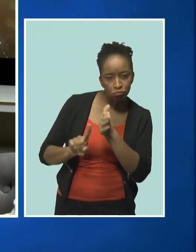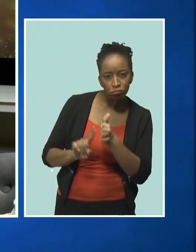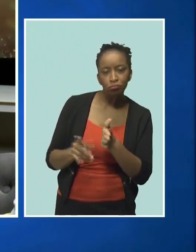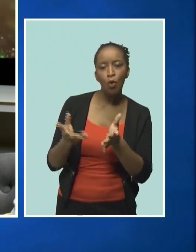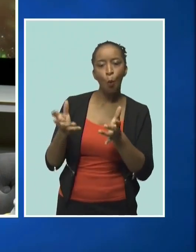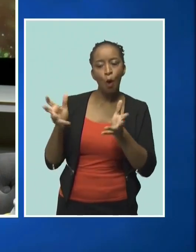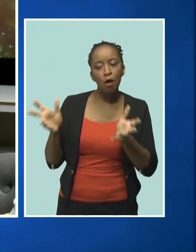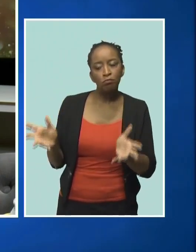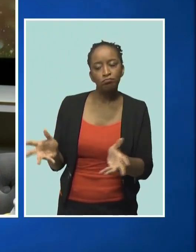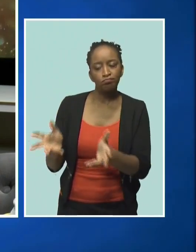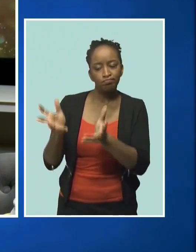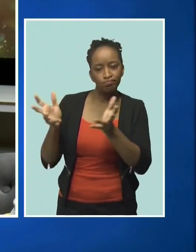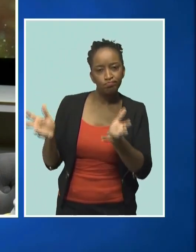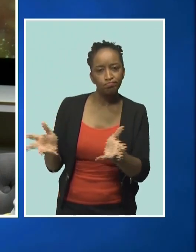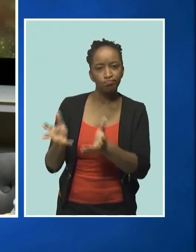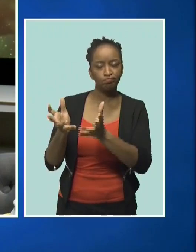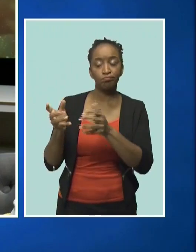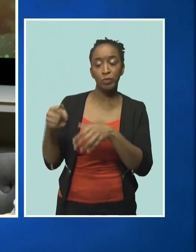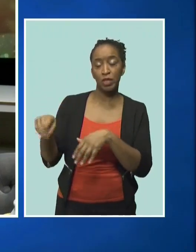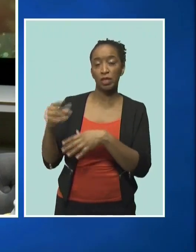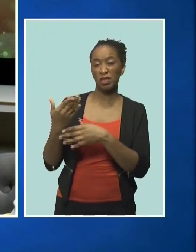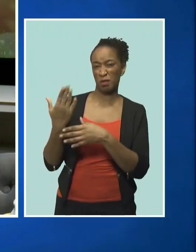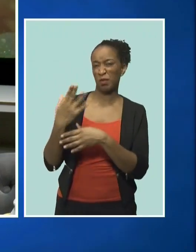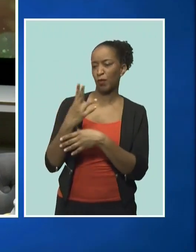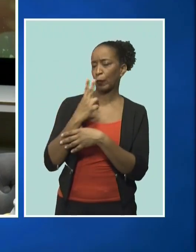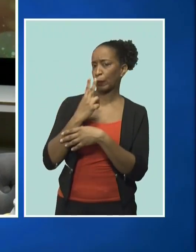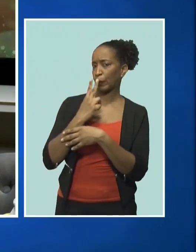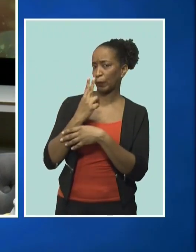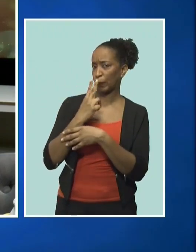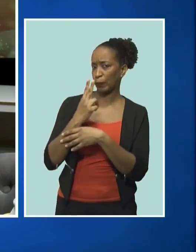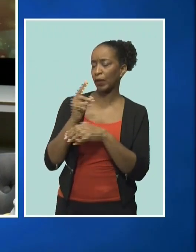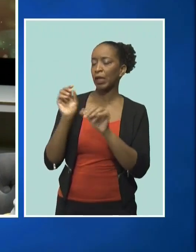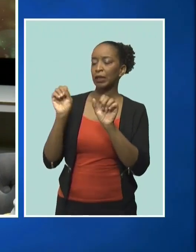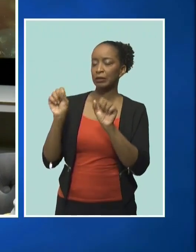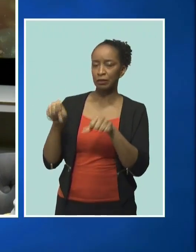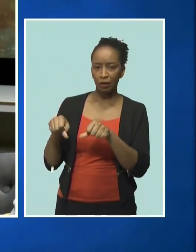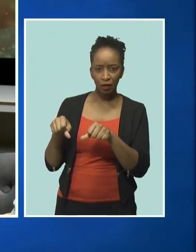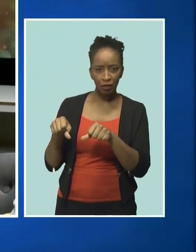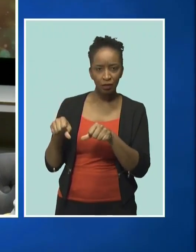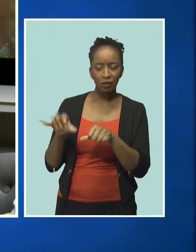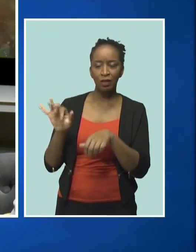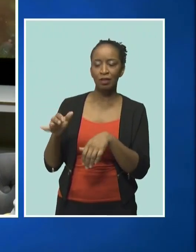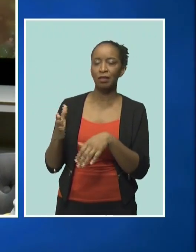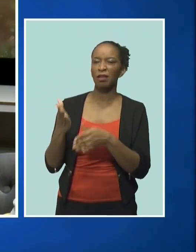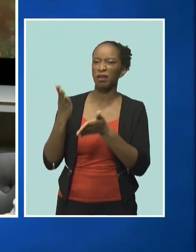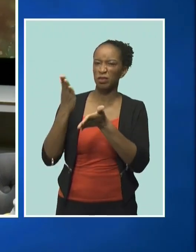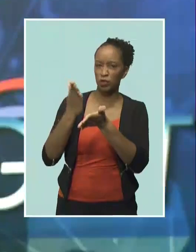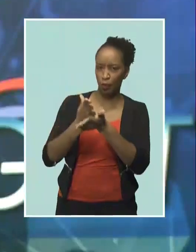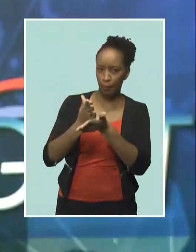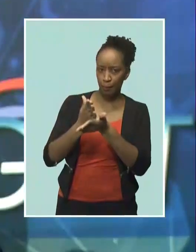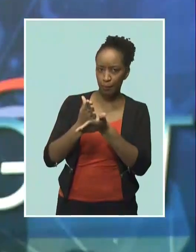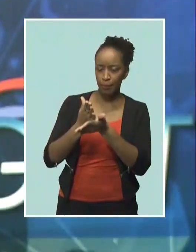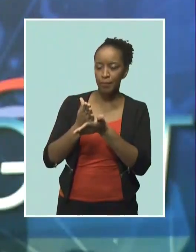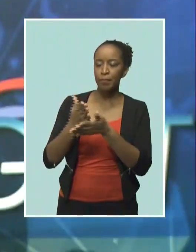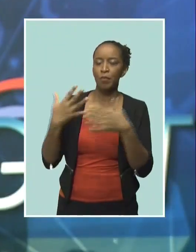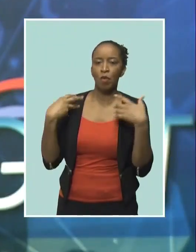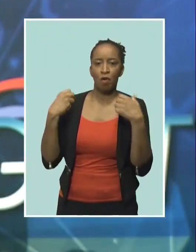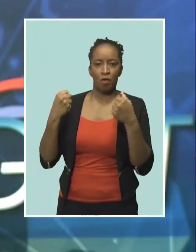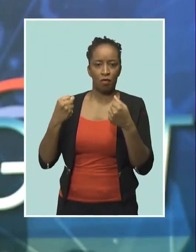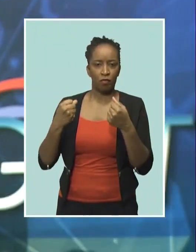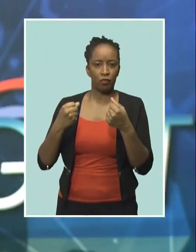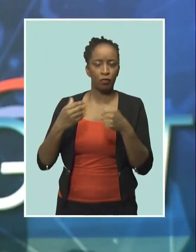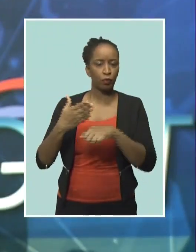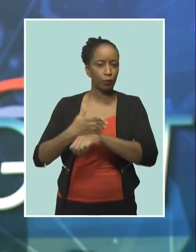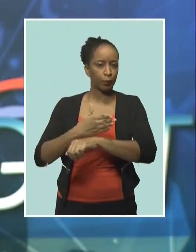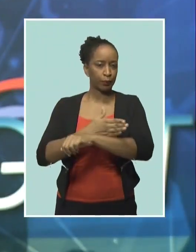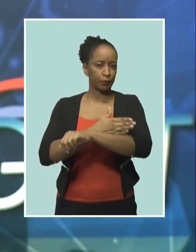people who were previously smokers to grab hold of a healthier lifestyle. Well, Health Director